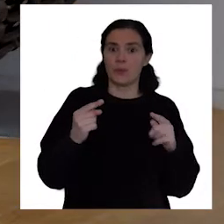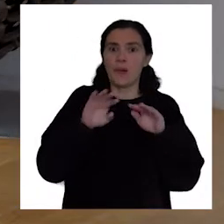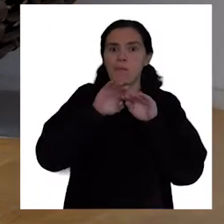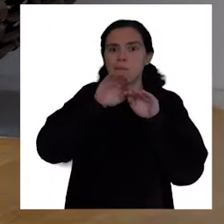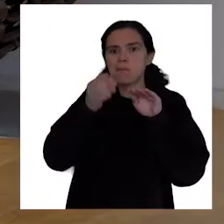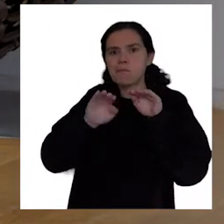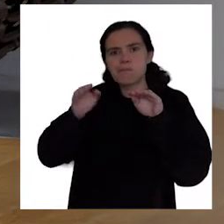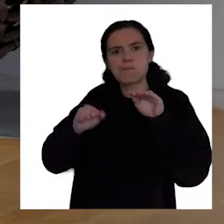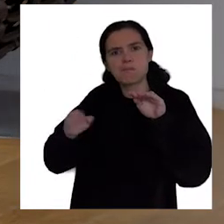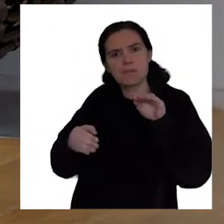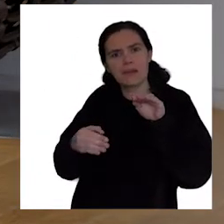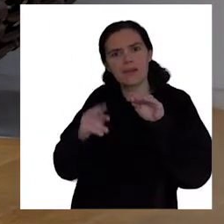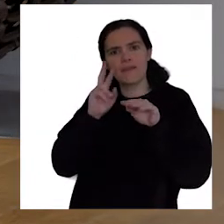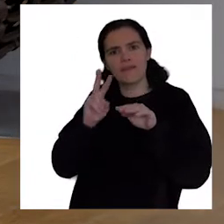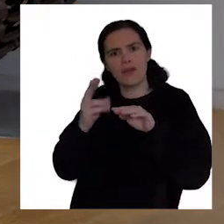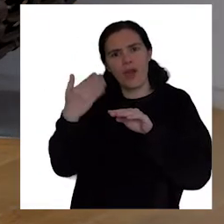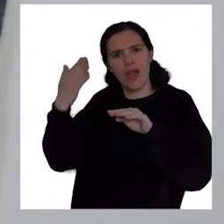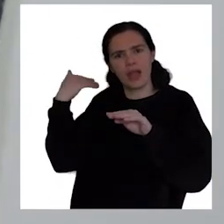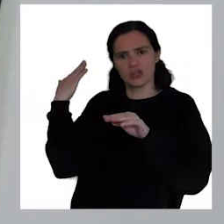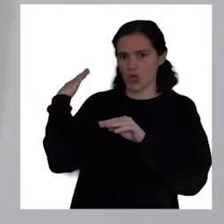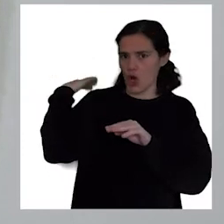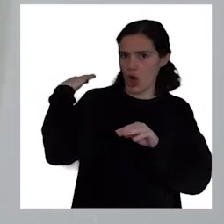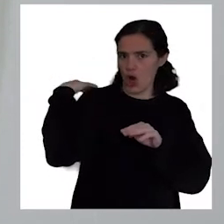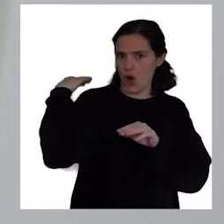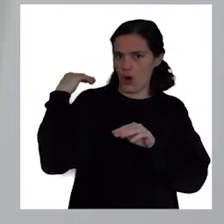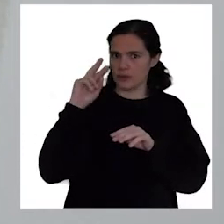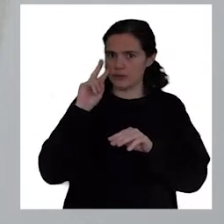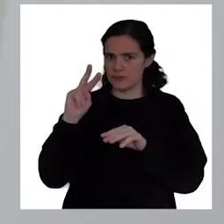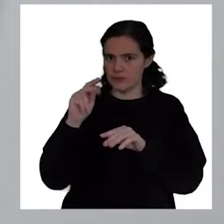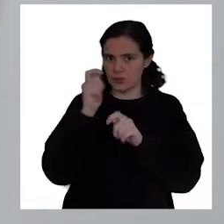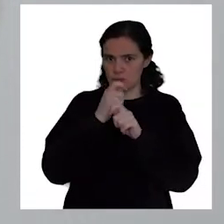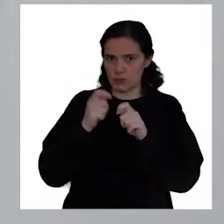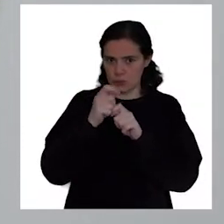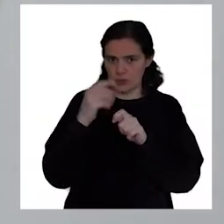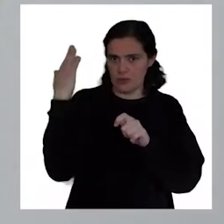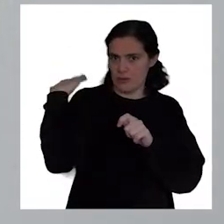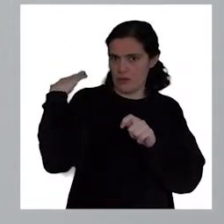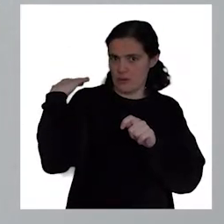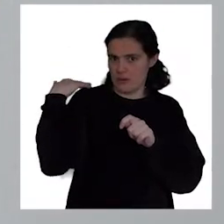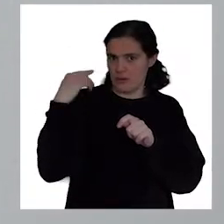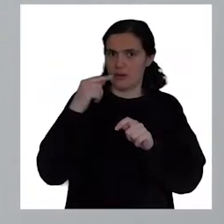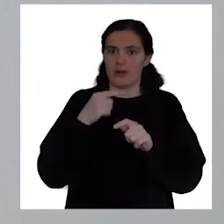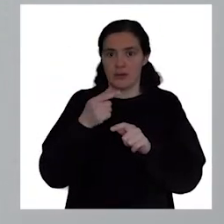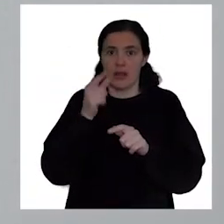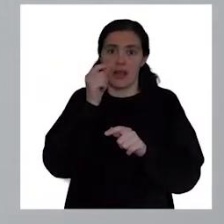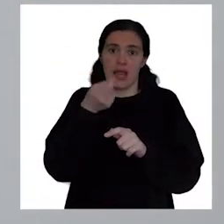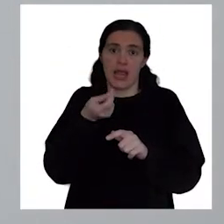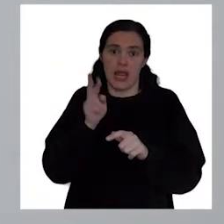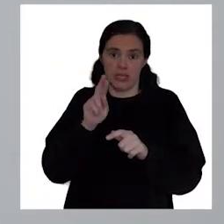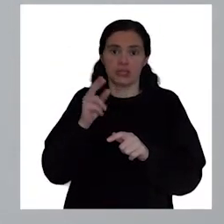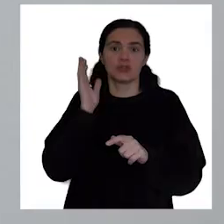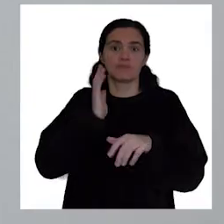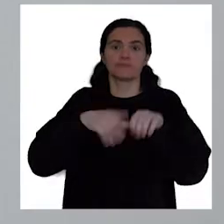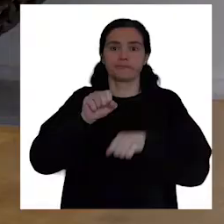relief that we were contemplating on the back of the sculpture, of the back of the